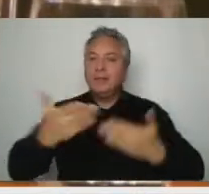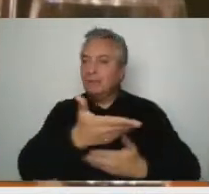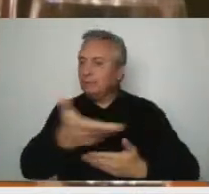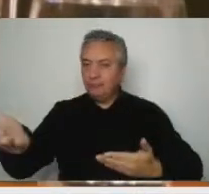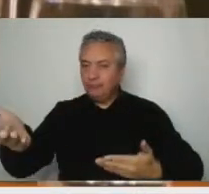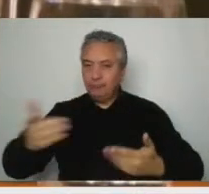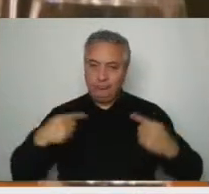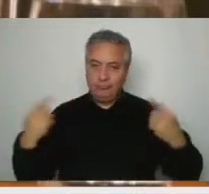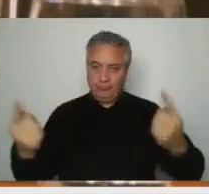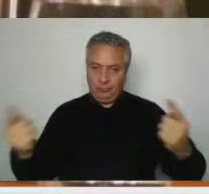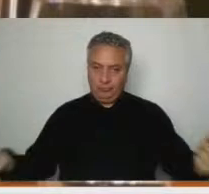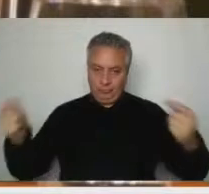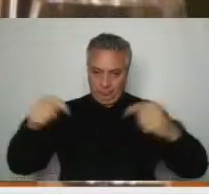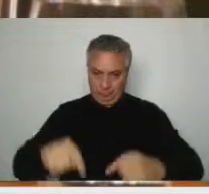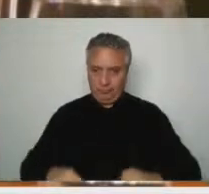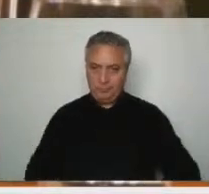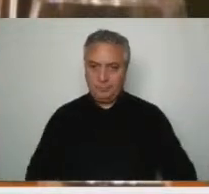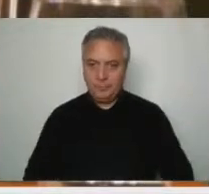for joining us.